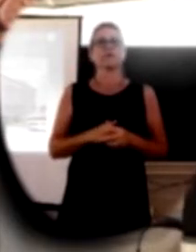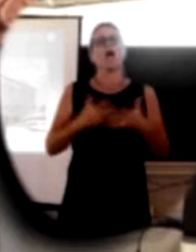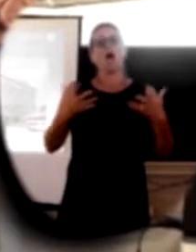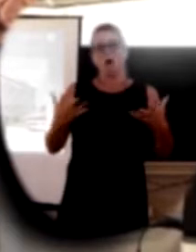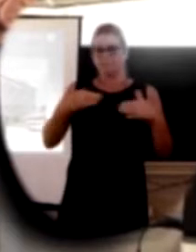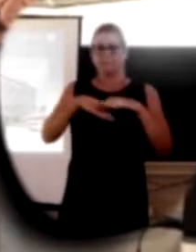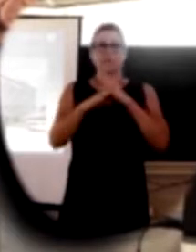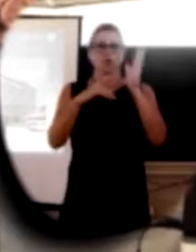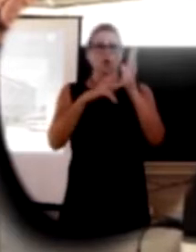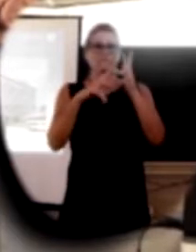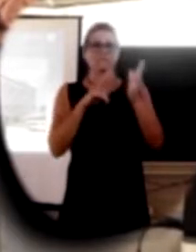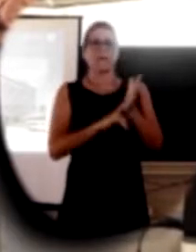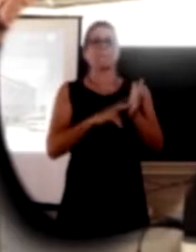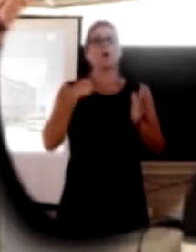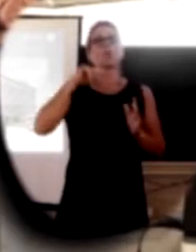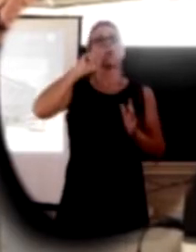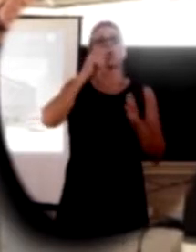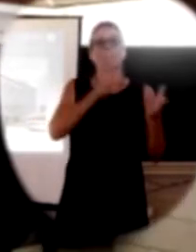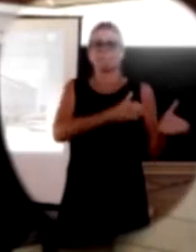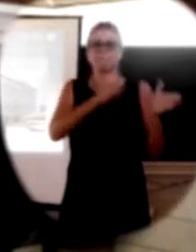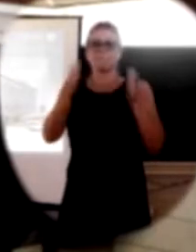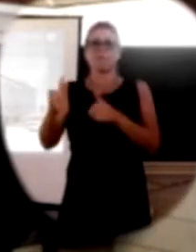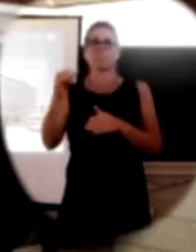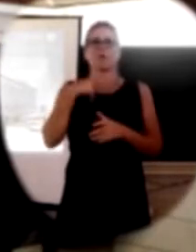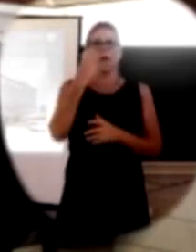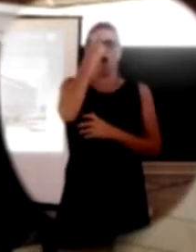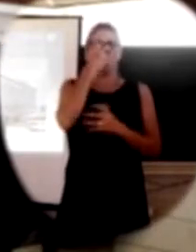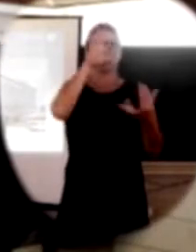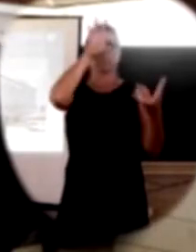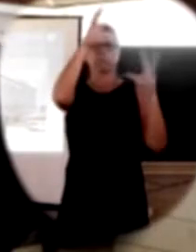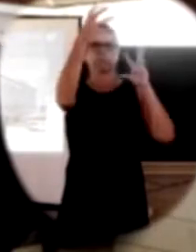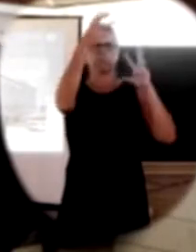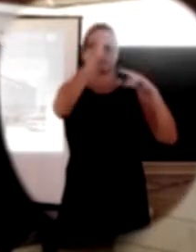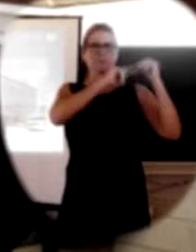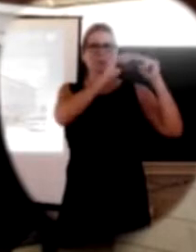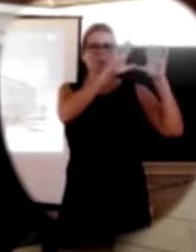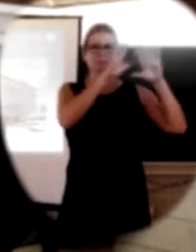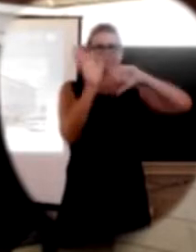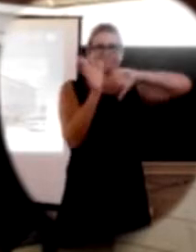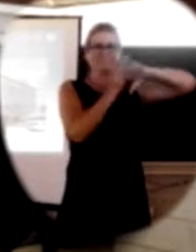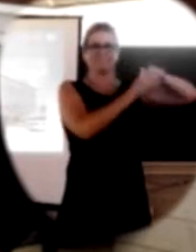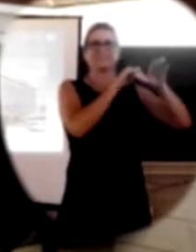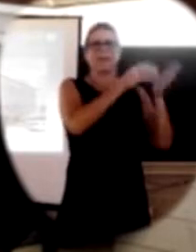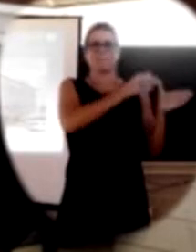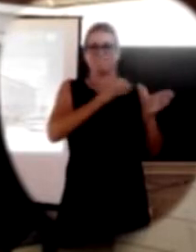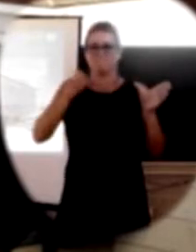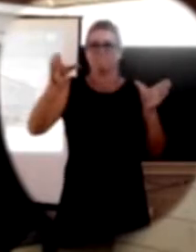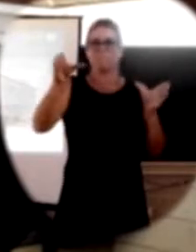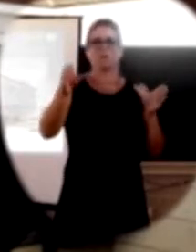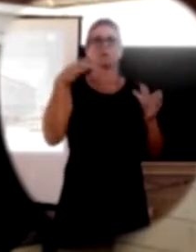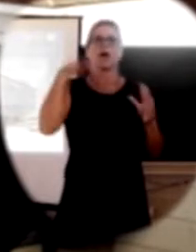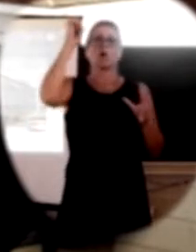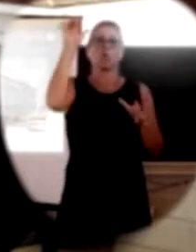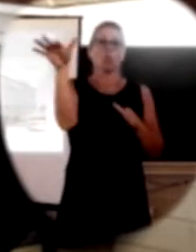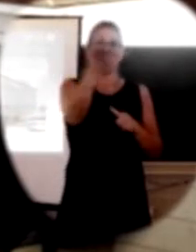In November, we're going to be moving from our dilapidated building with the difficulty with parking.